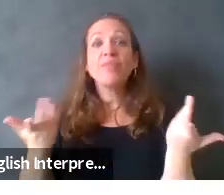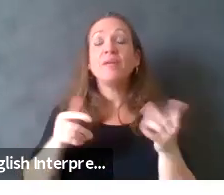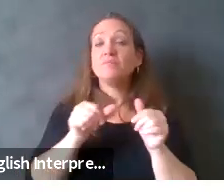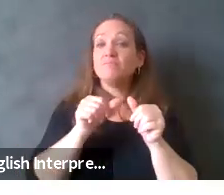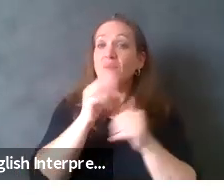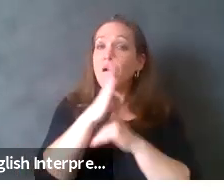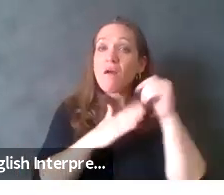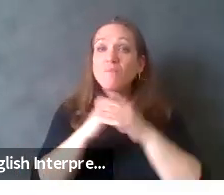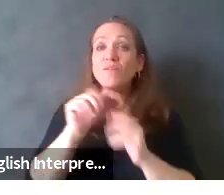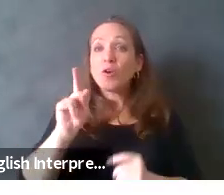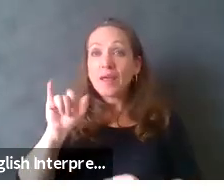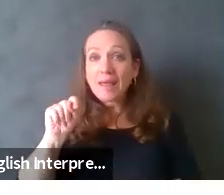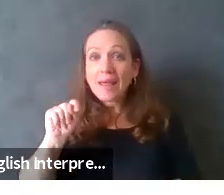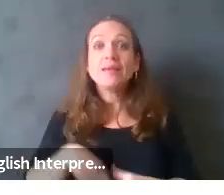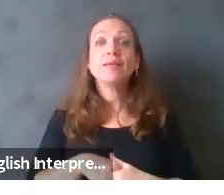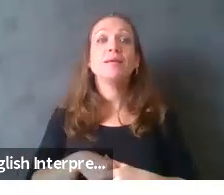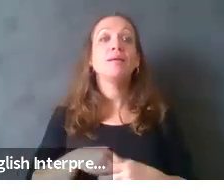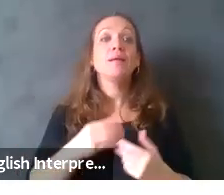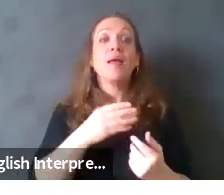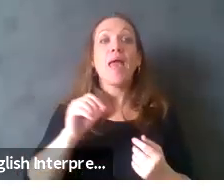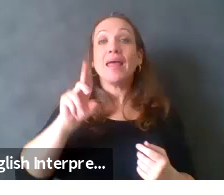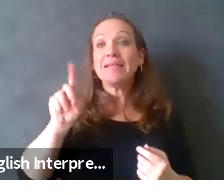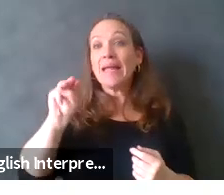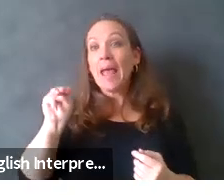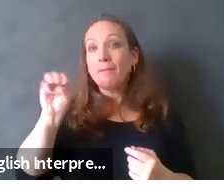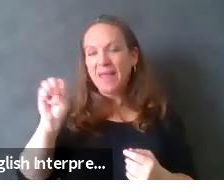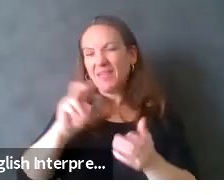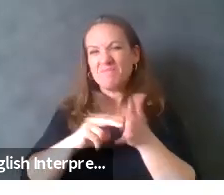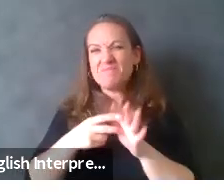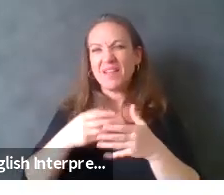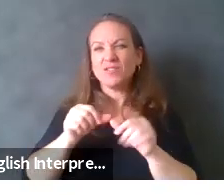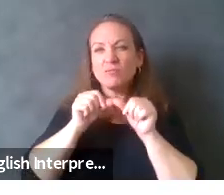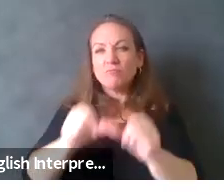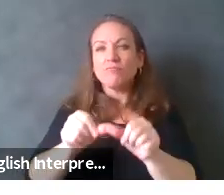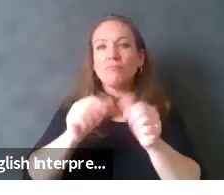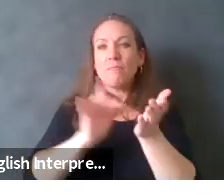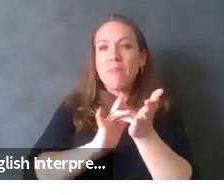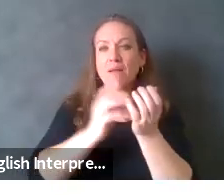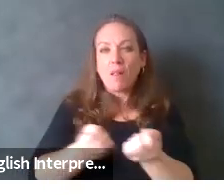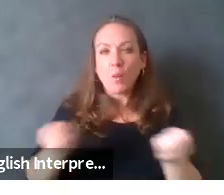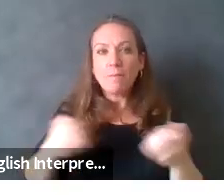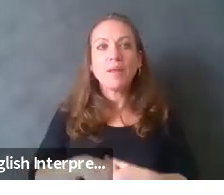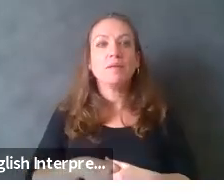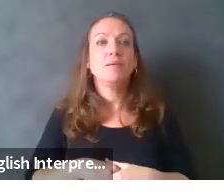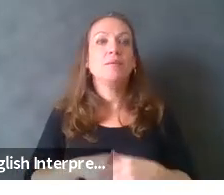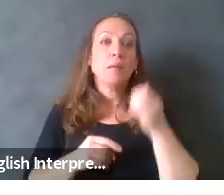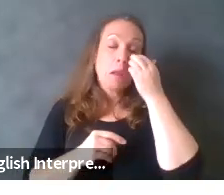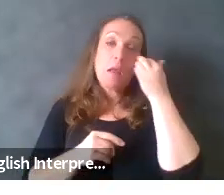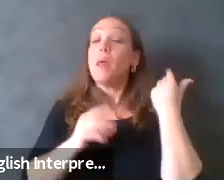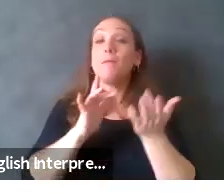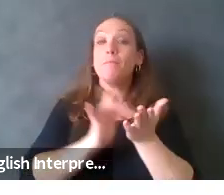medical equipment, sorry for the acronym on the slide, or consumable medical supplies are available and will